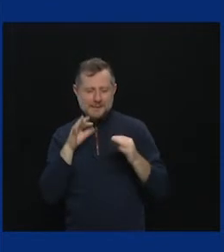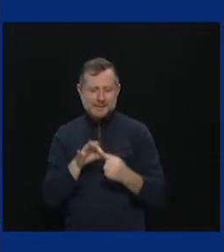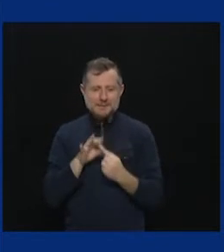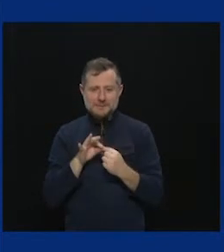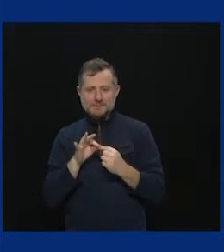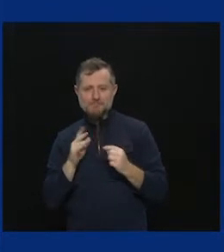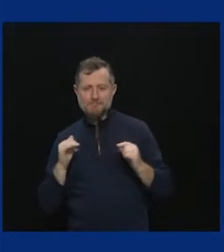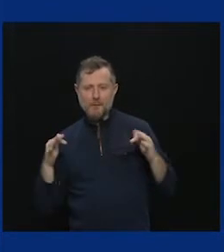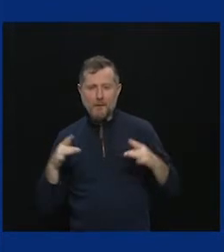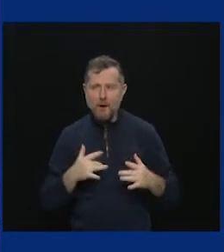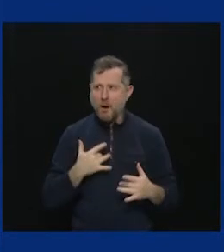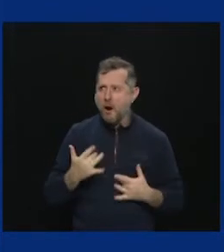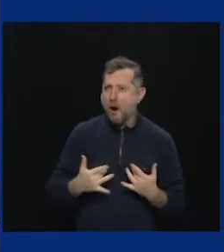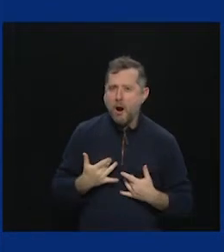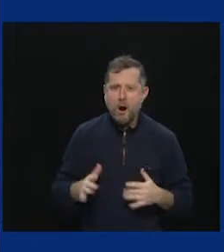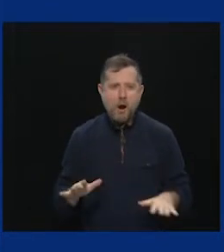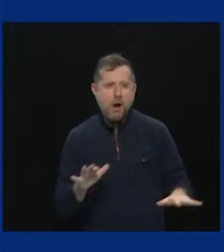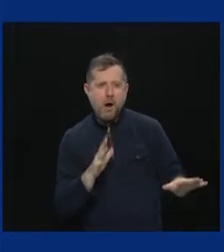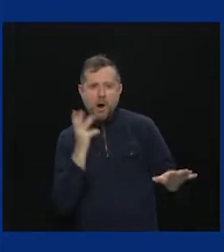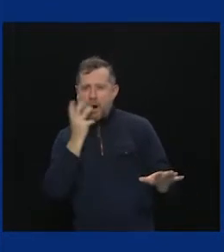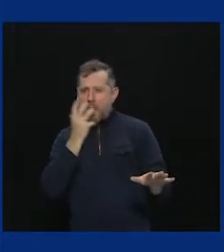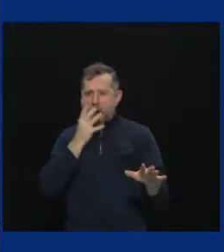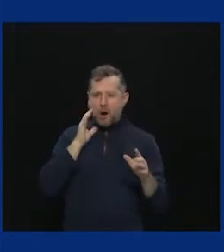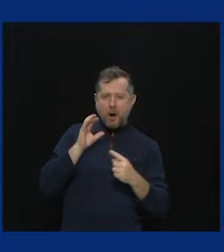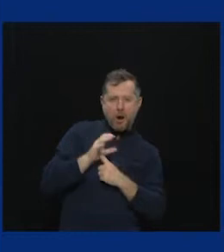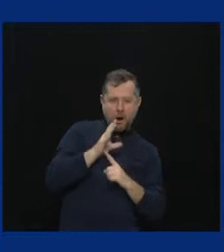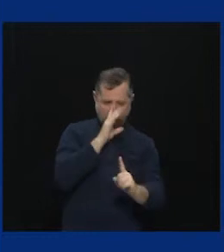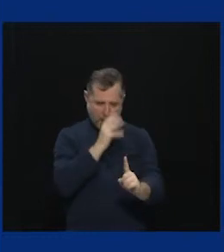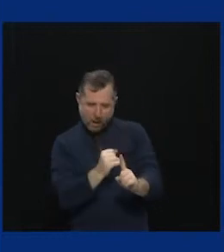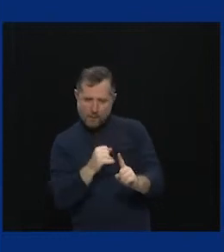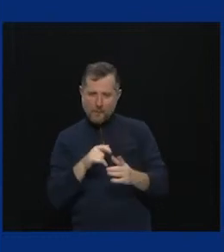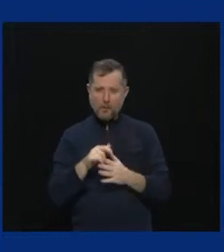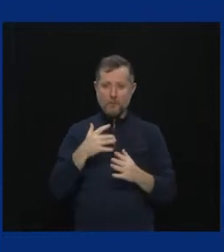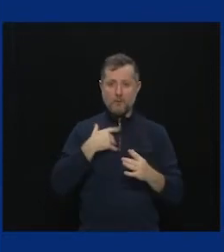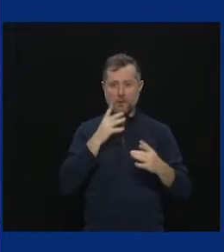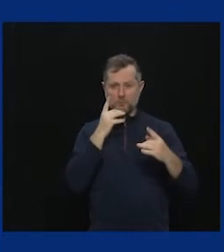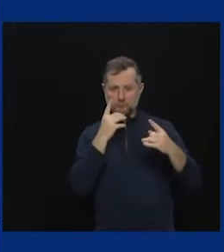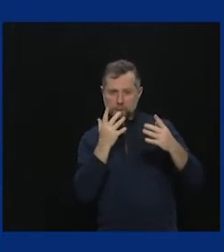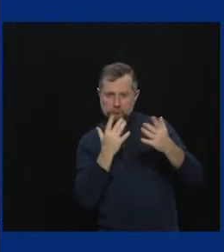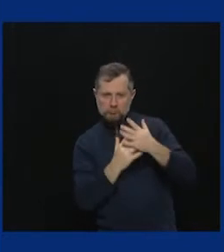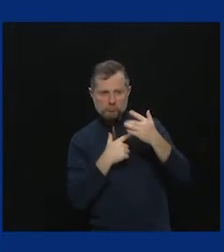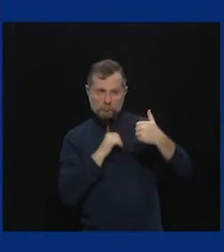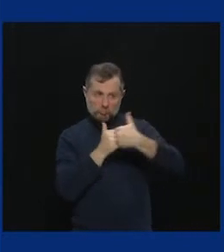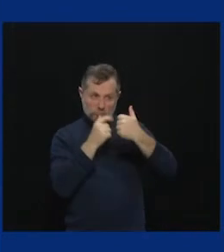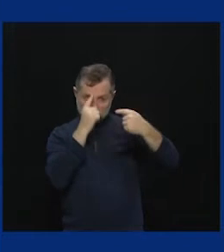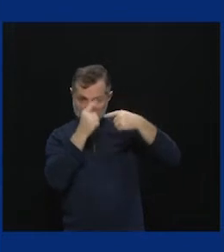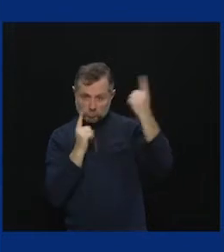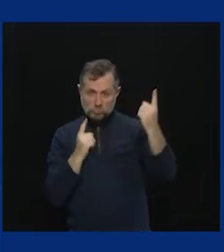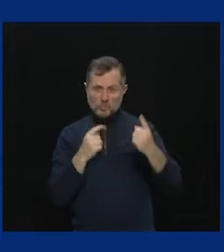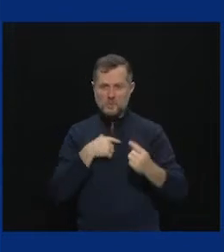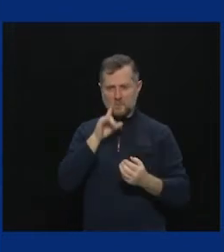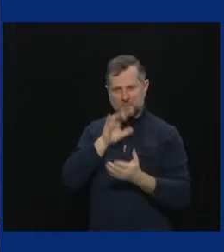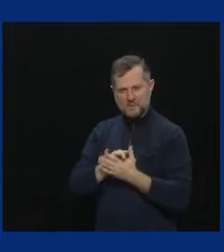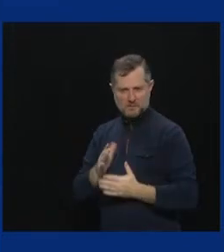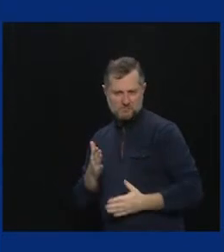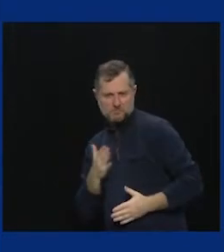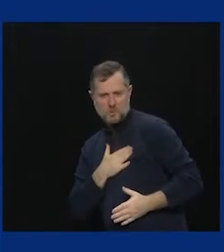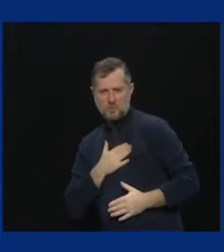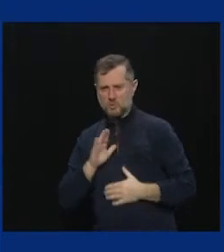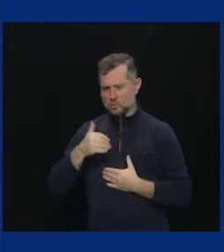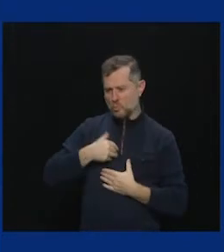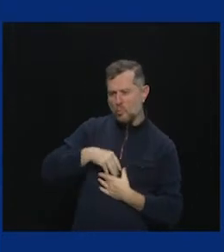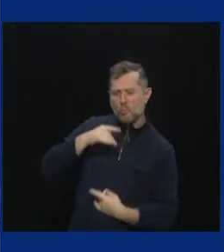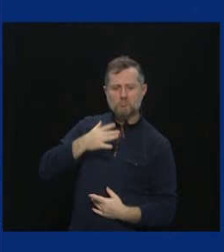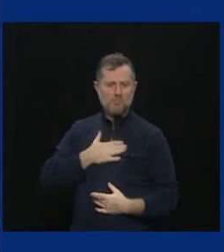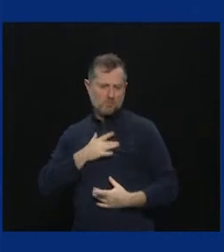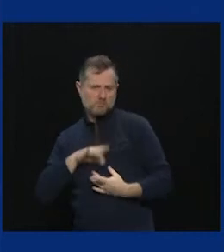on this planet, and anybody disputes that, you got to get through me first, because I believe this to my core. That is the essence of New York City. That